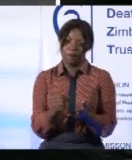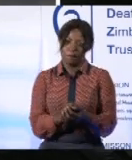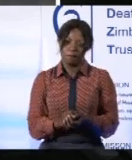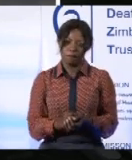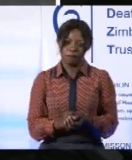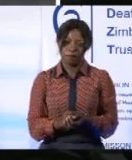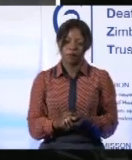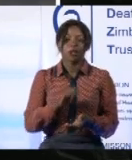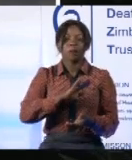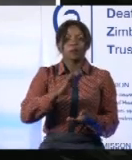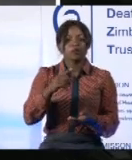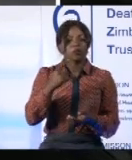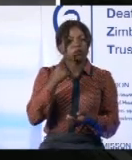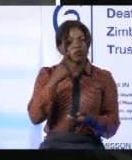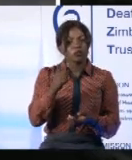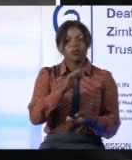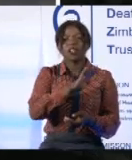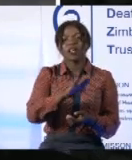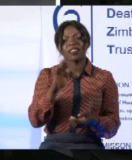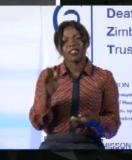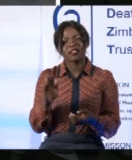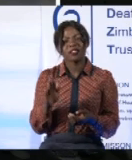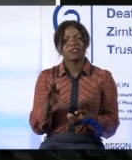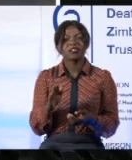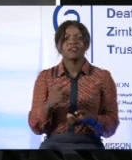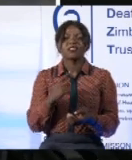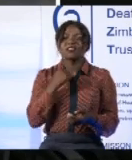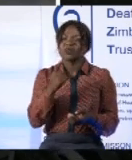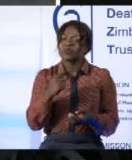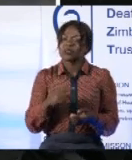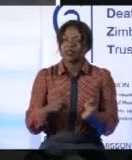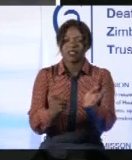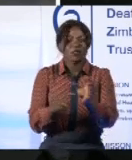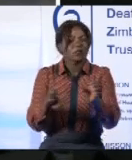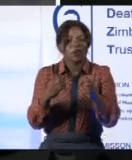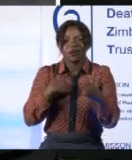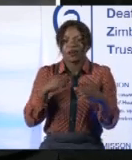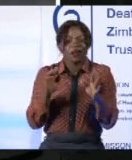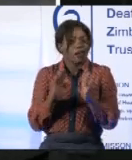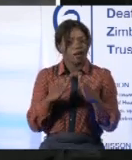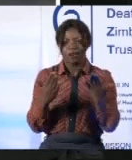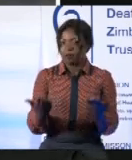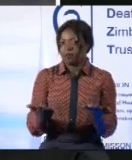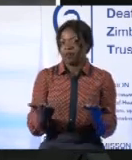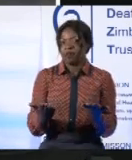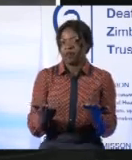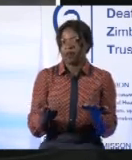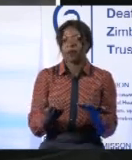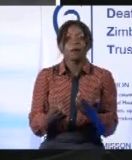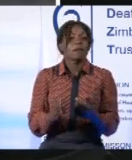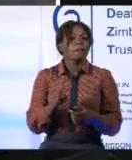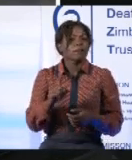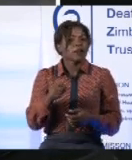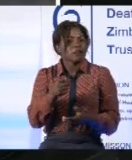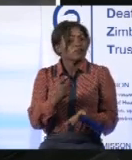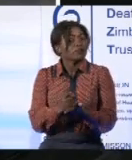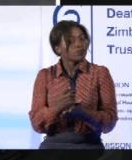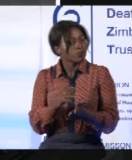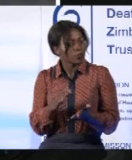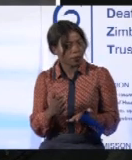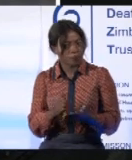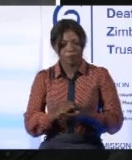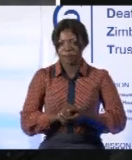lot of innocent women being accused of soliciting for the purposes of prostitution. What then happened was